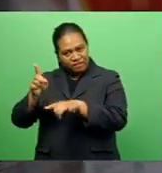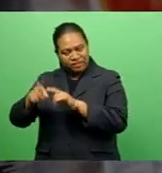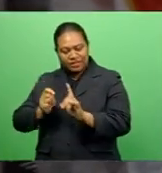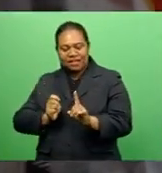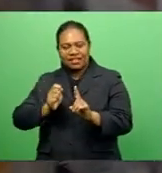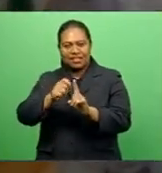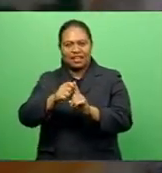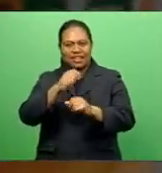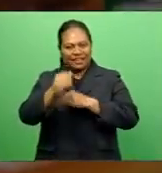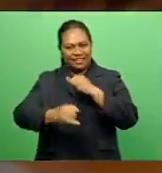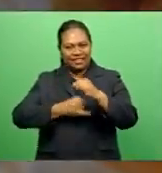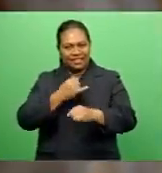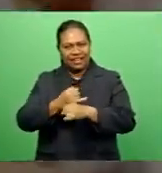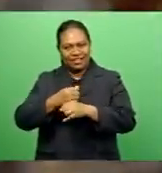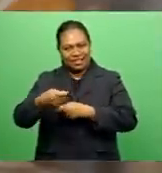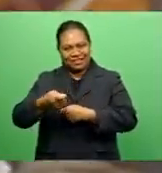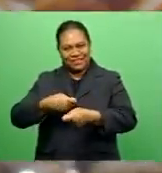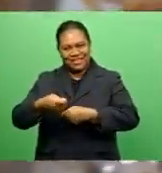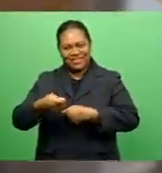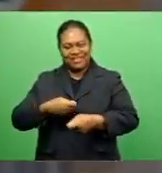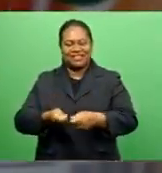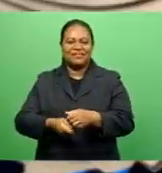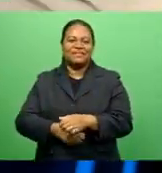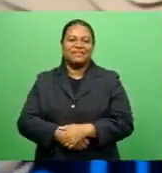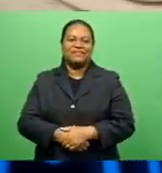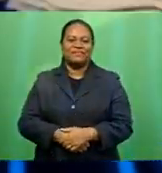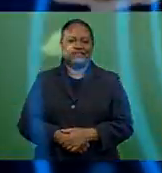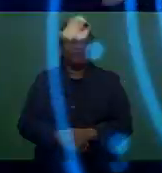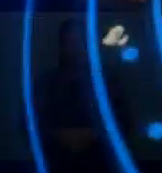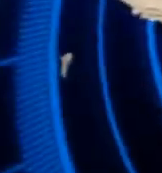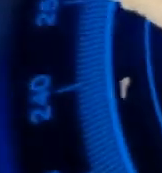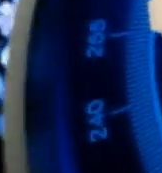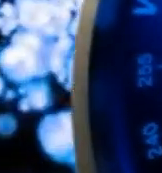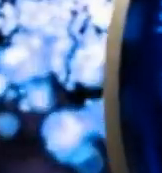to target international markets. Stay with us.